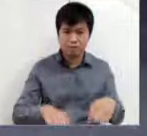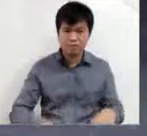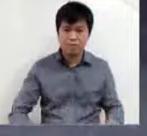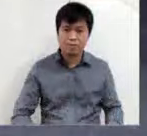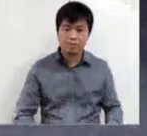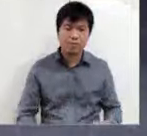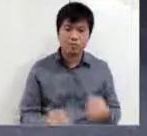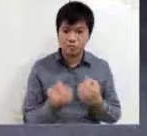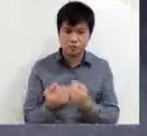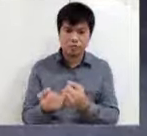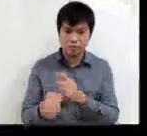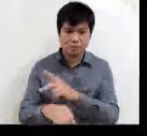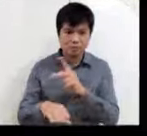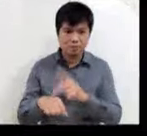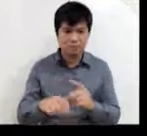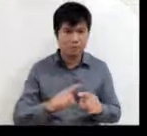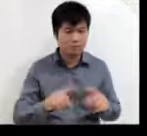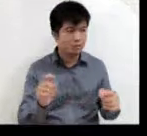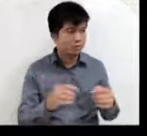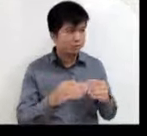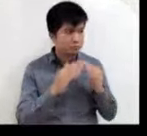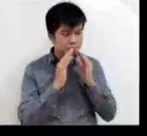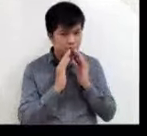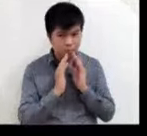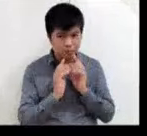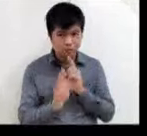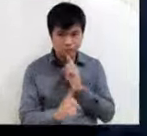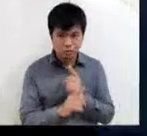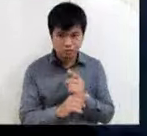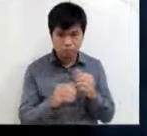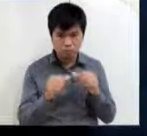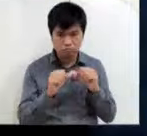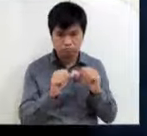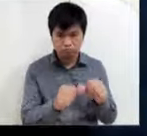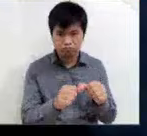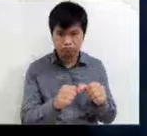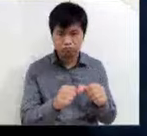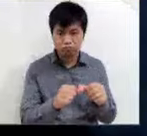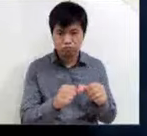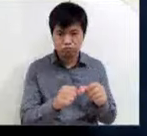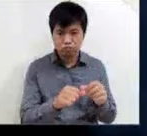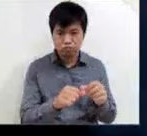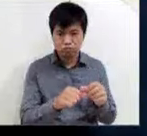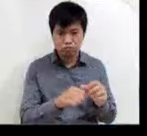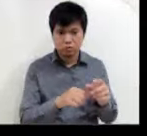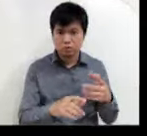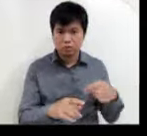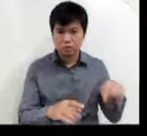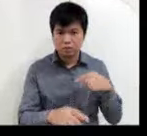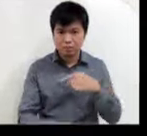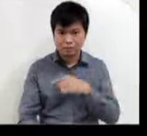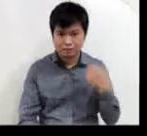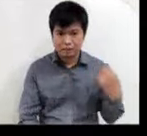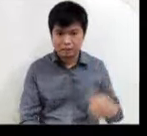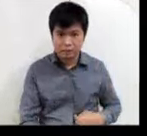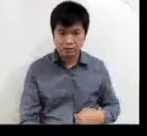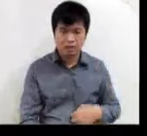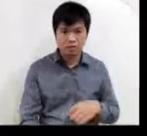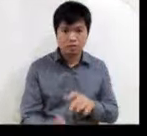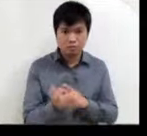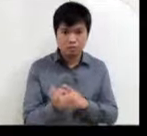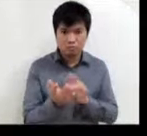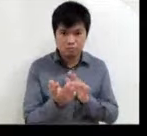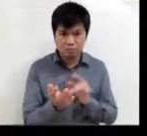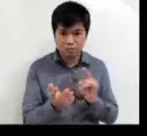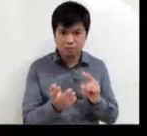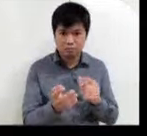is the aggression continues. And China has been very prickly about the relationship between